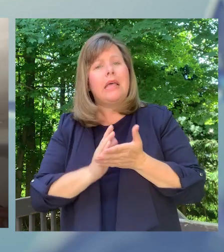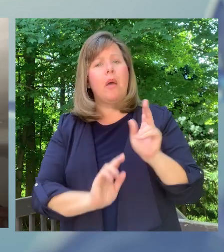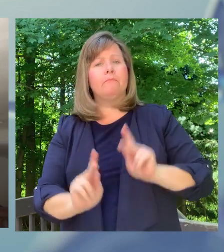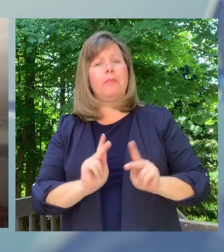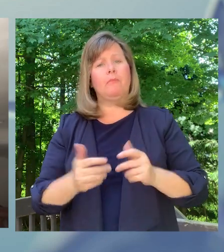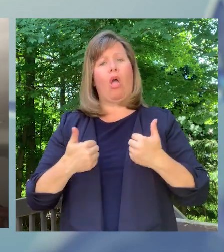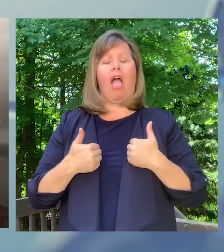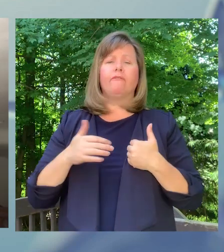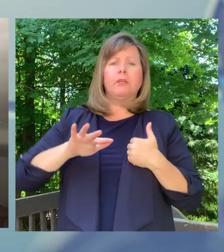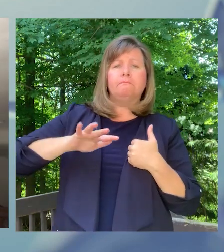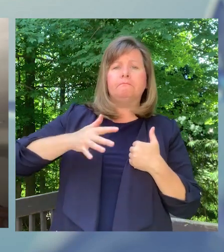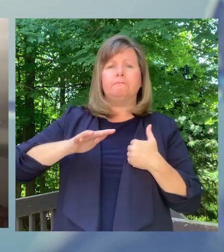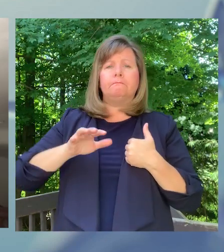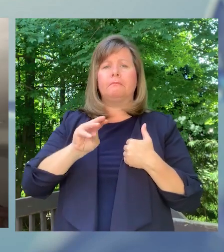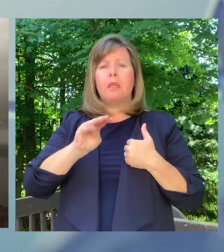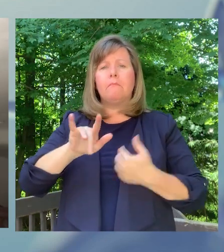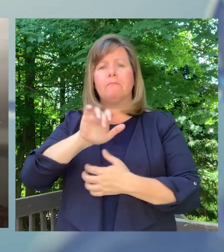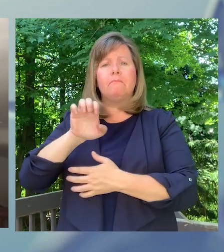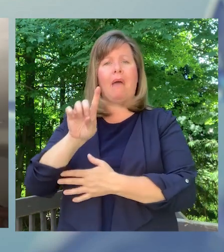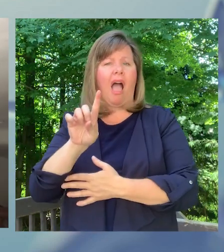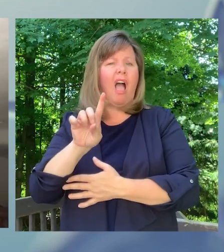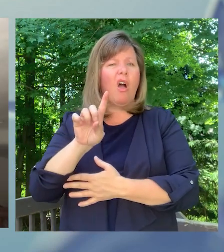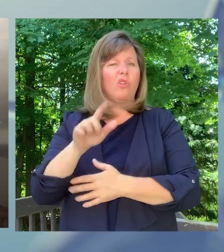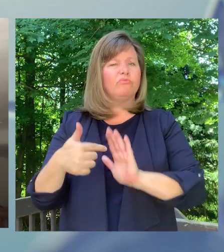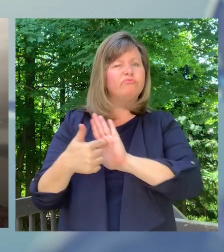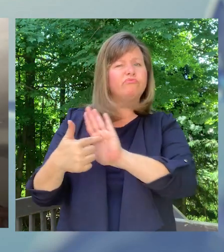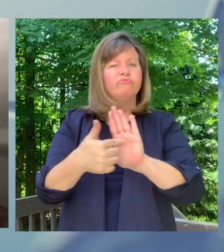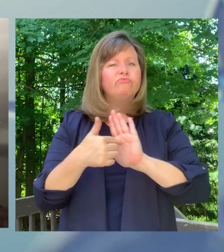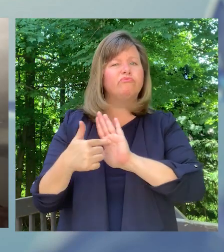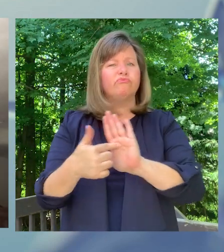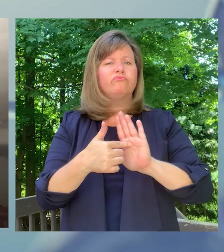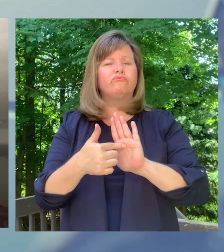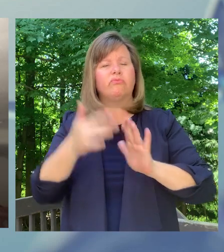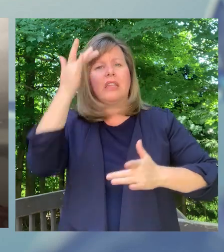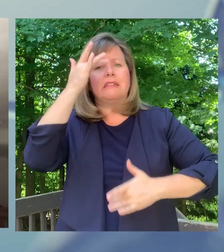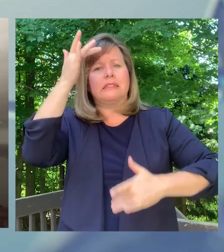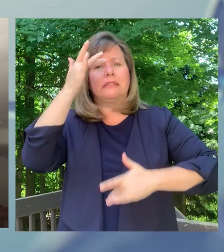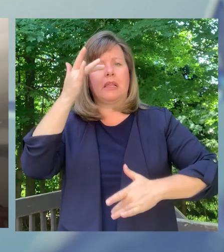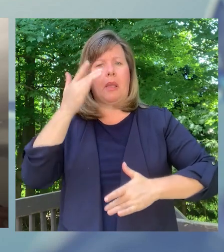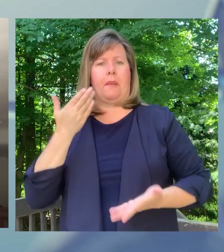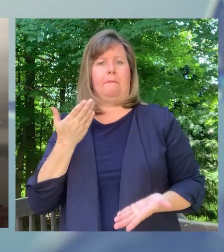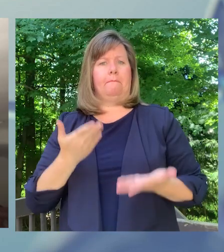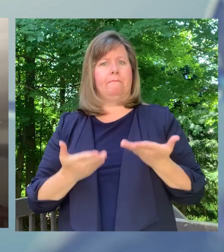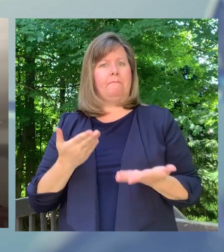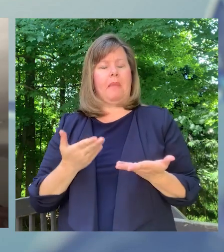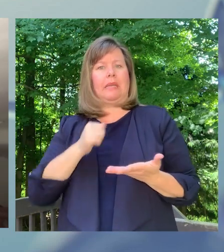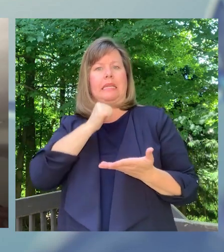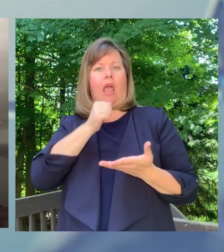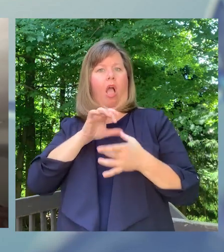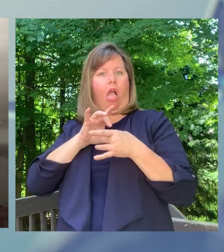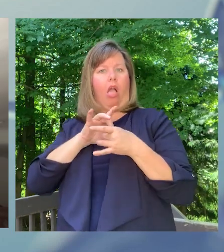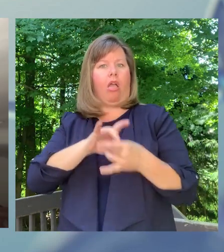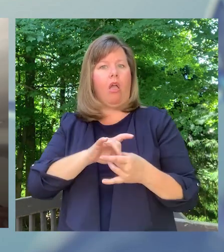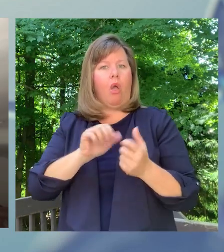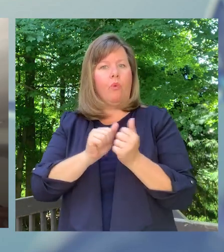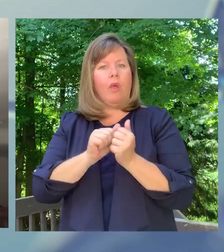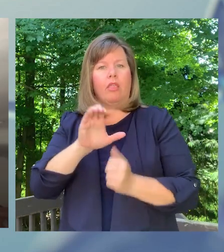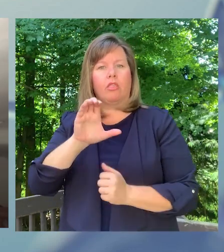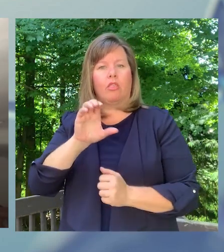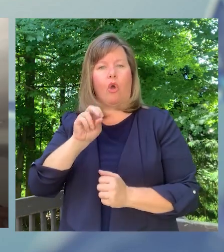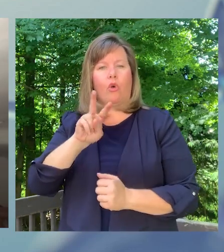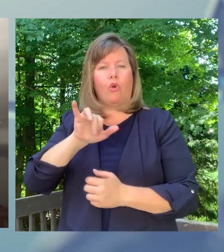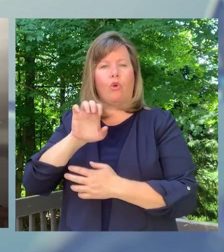symptomatic or are symptomatic with conditions that maybe previously weren't recognized as